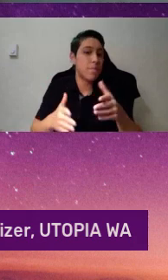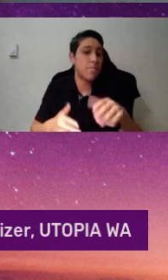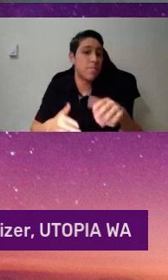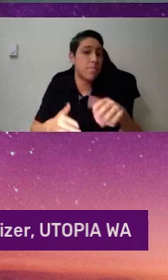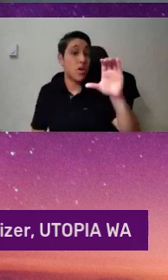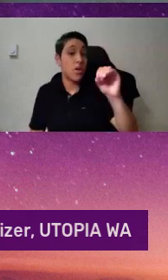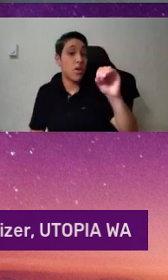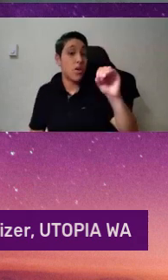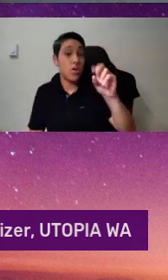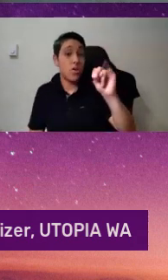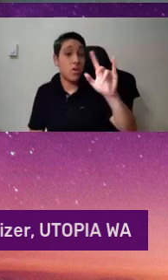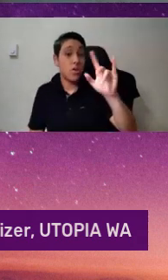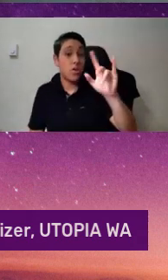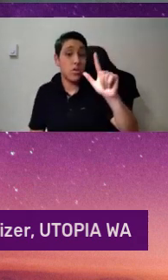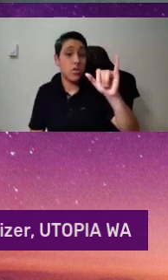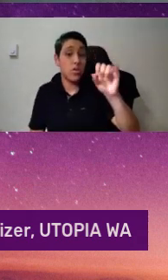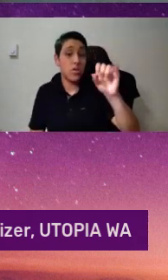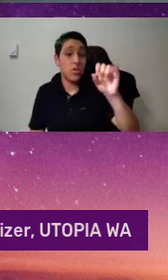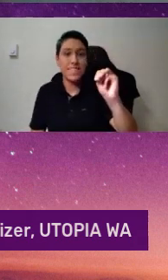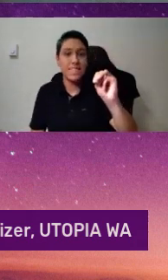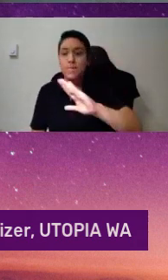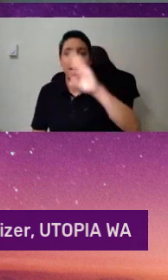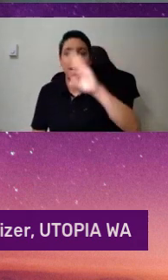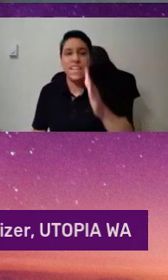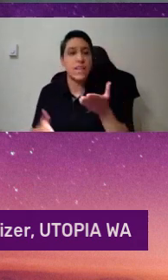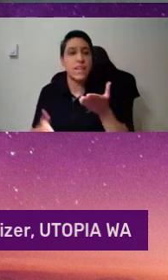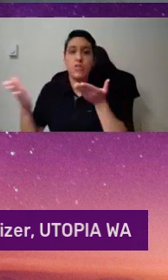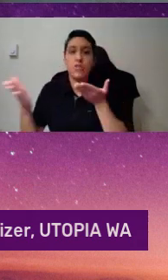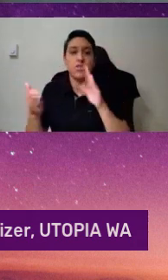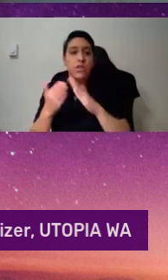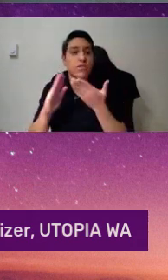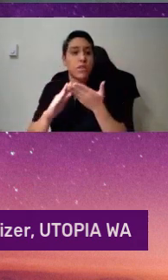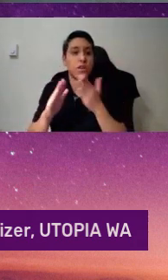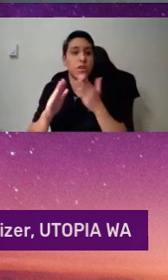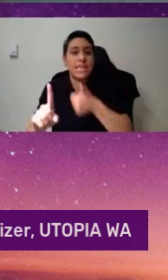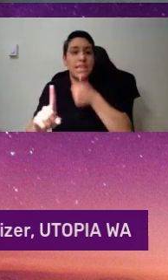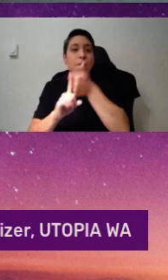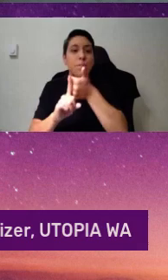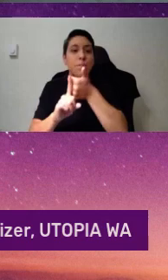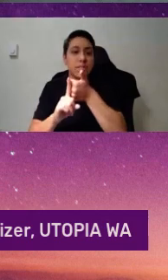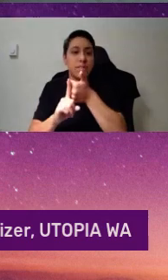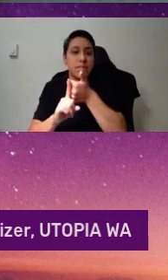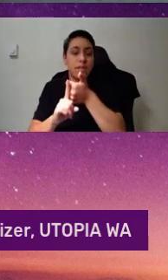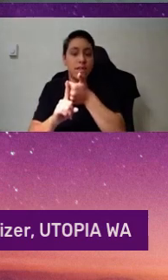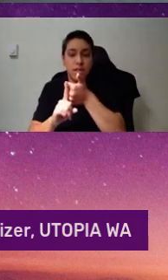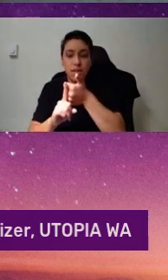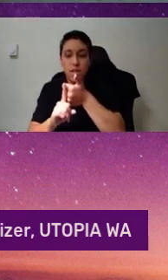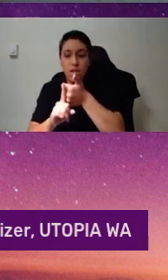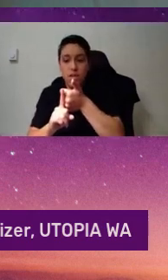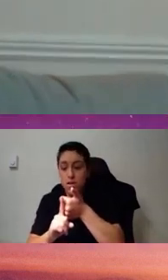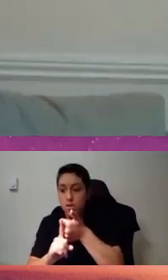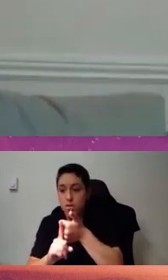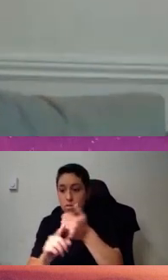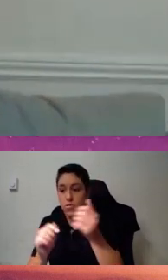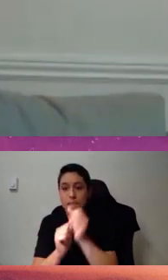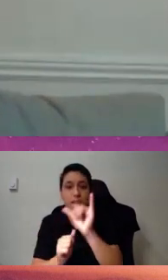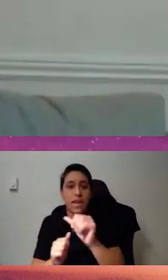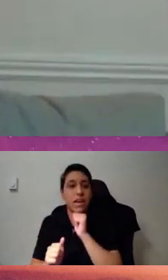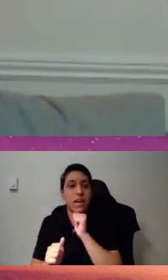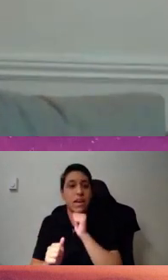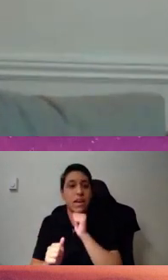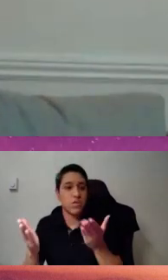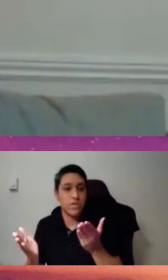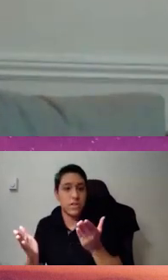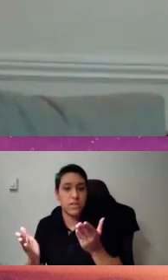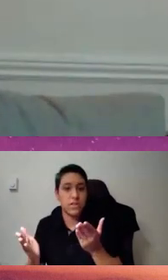has never served the communities impacted by its disservice. We can argue until the sun sets on how colonialism